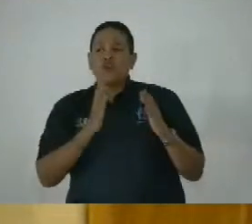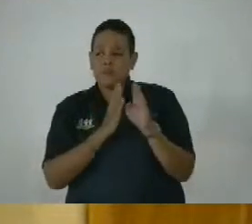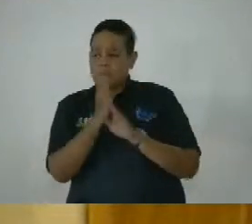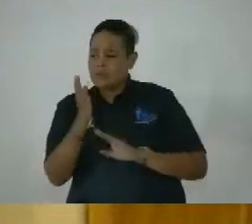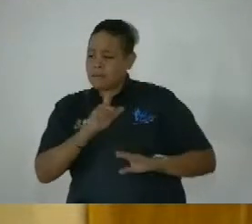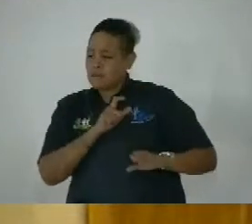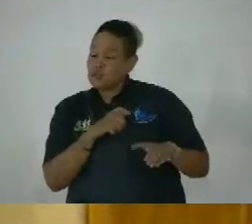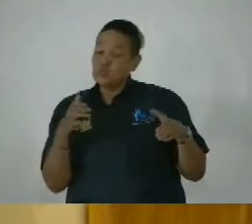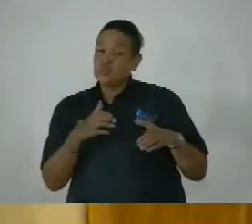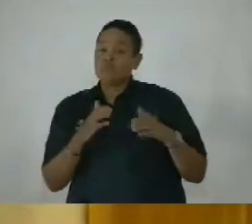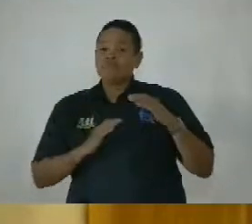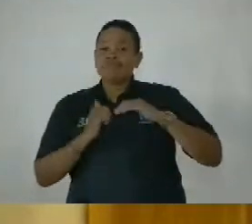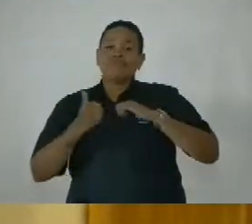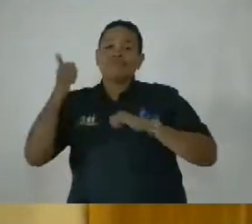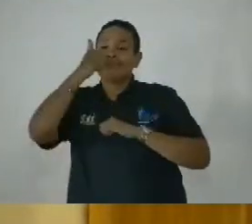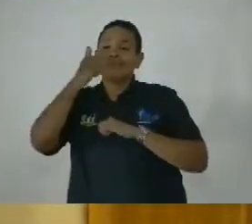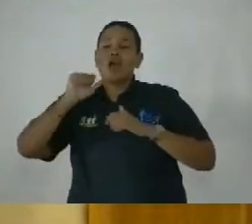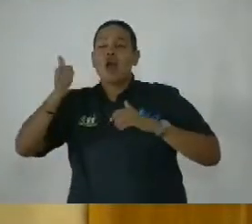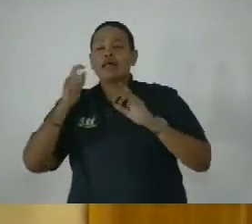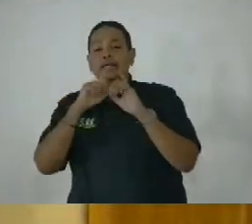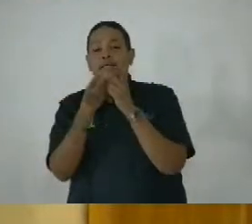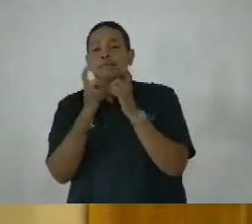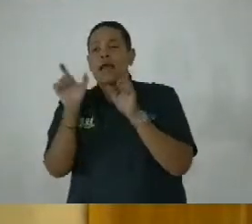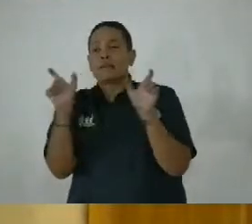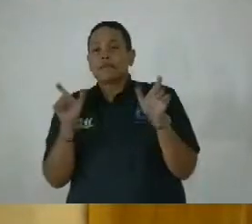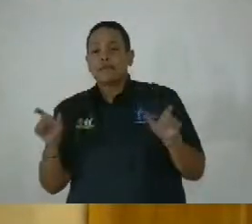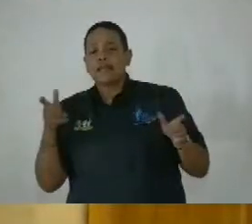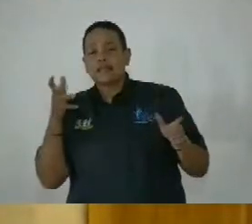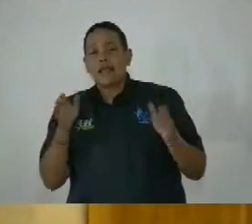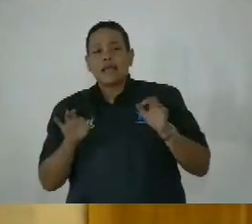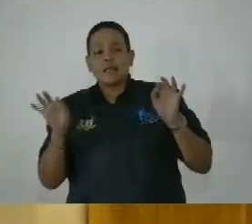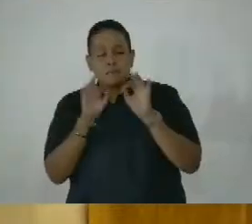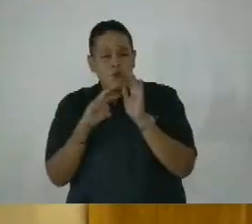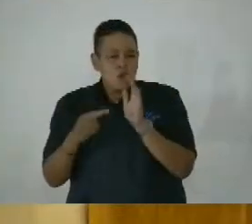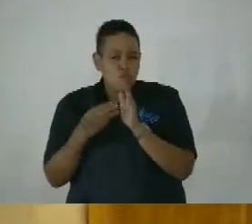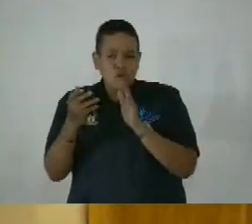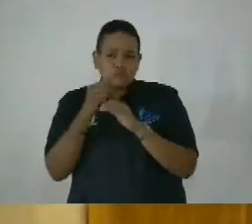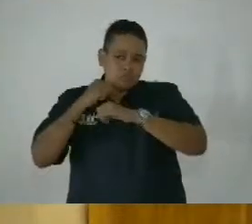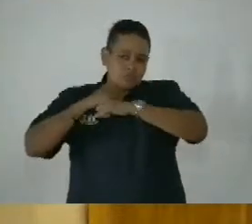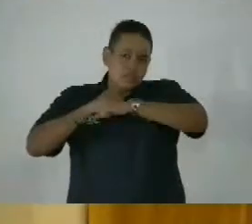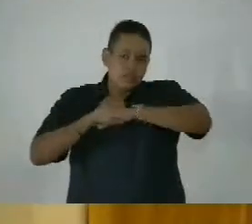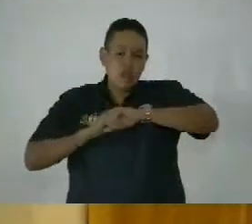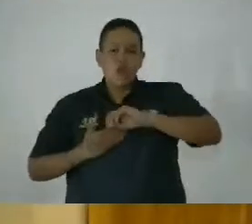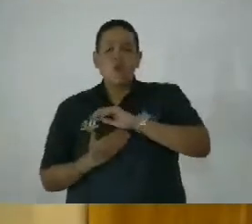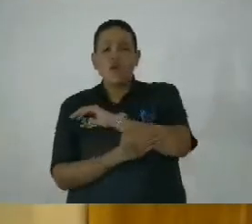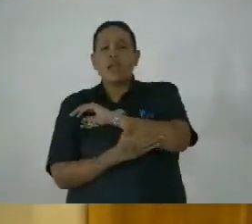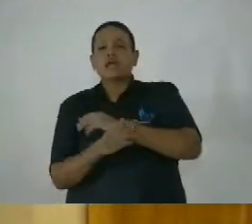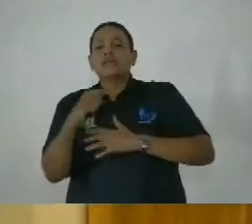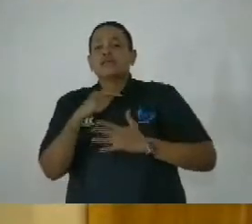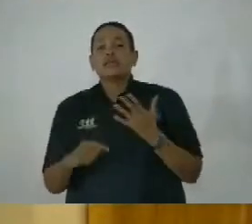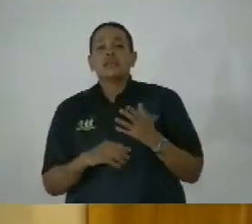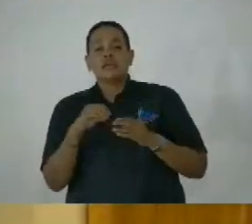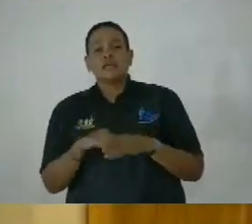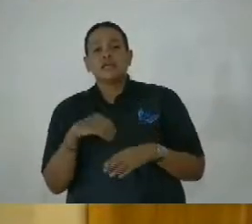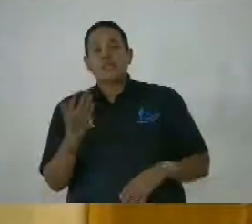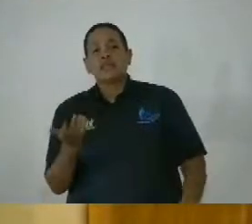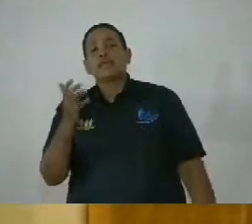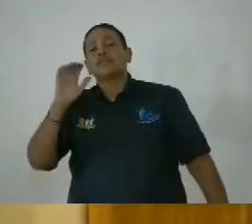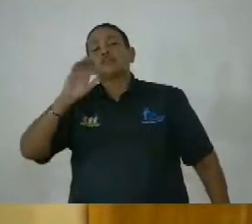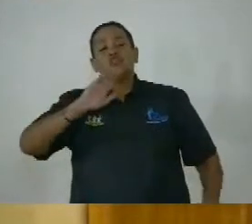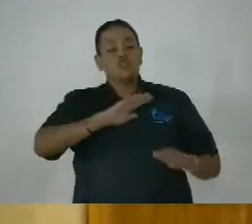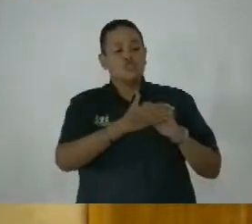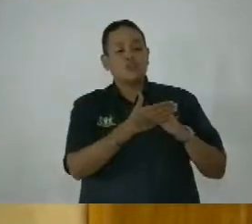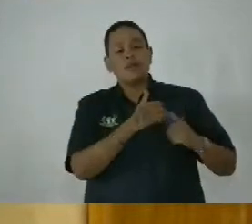enforcement agency, the other departments and agencies play critical roles in safeguarding our nation. These include the Jamaica